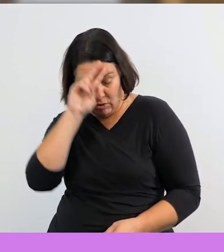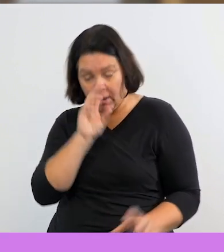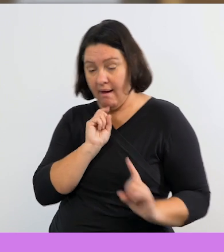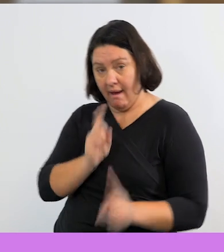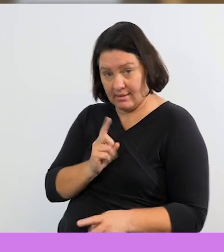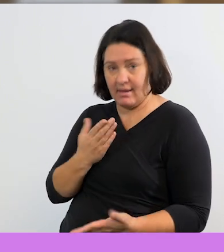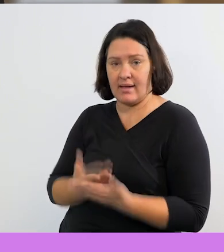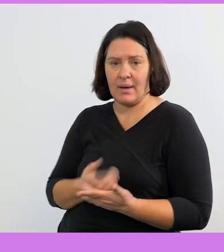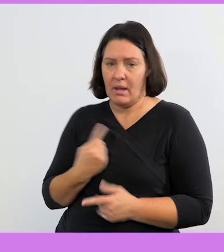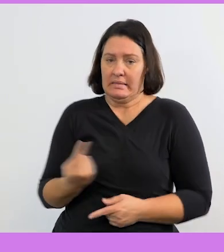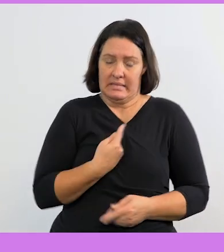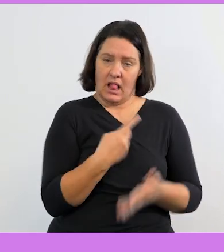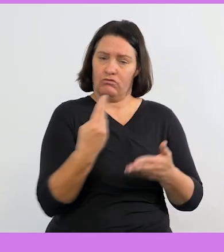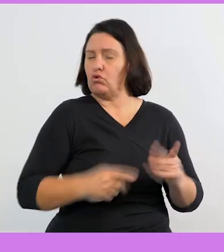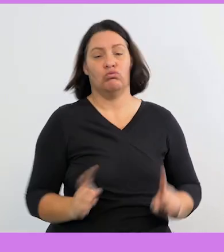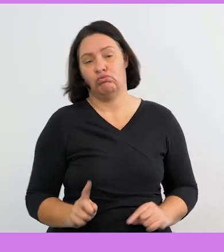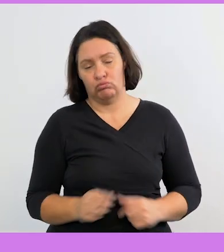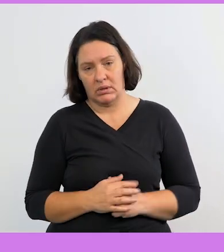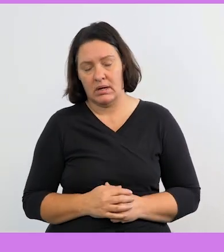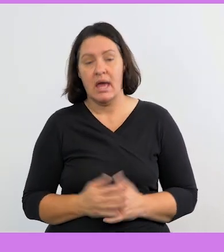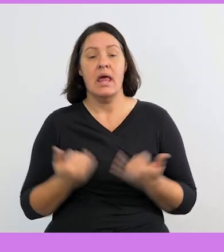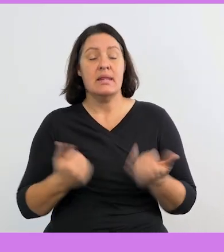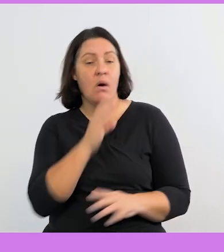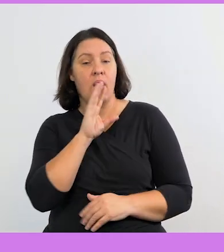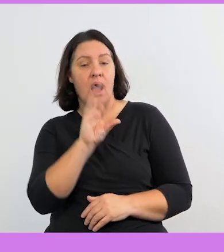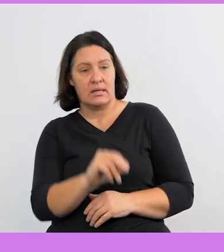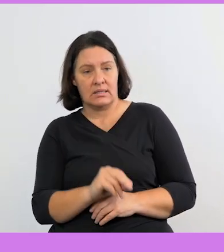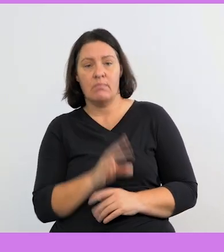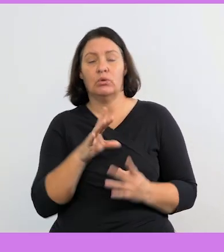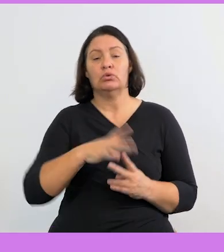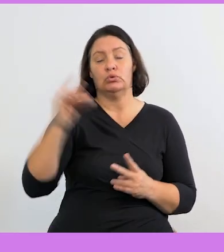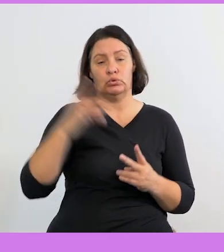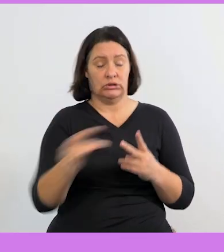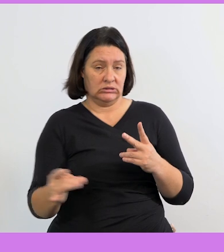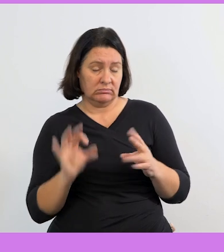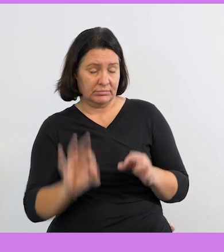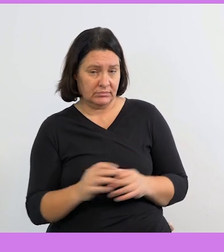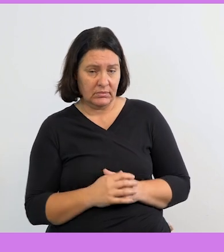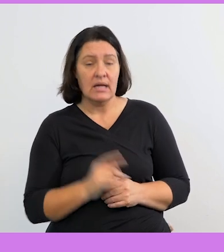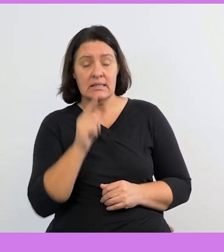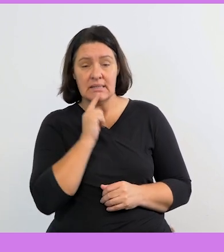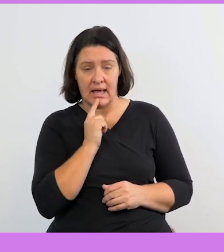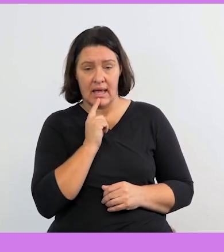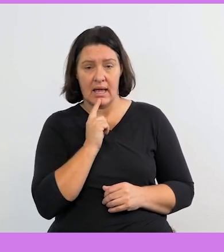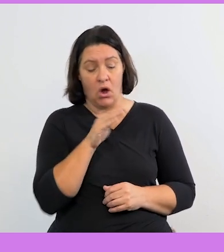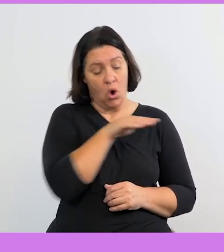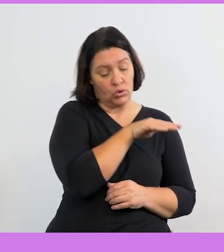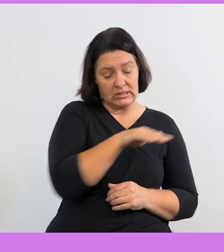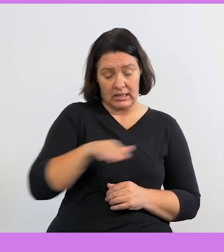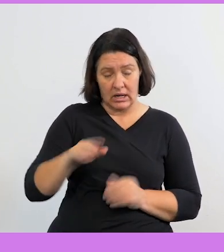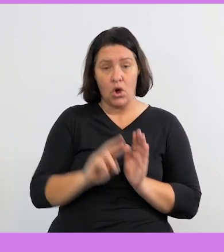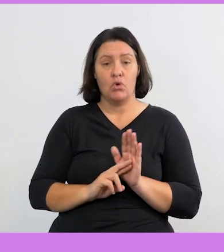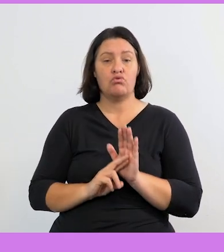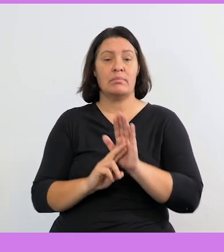to interpret it. Then let's look at our last question. Here I asked, choose the correct option. So it says the horizontal